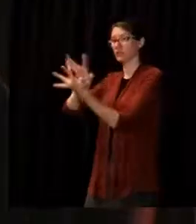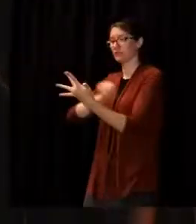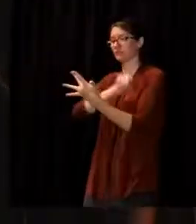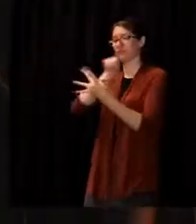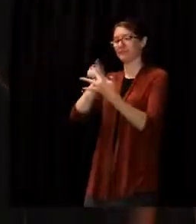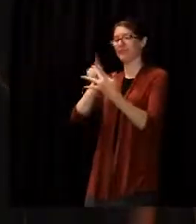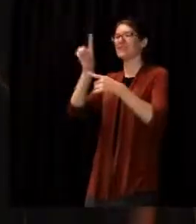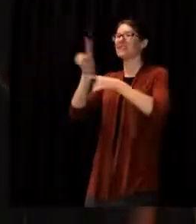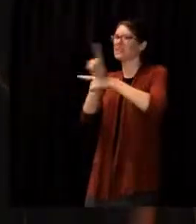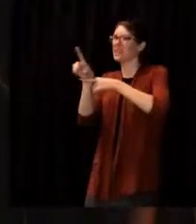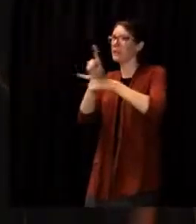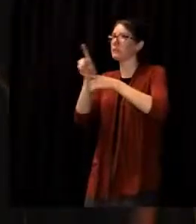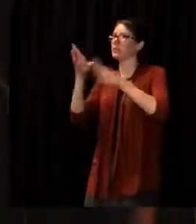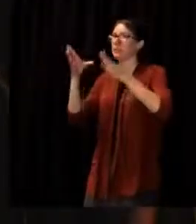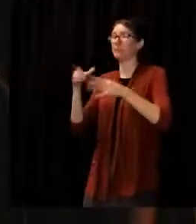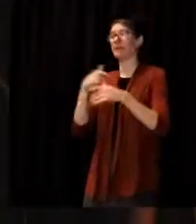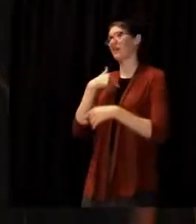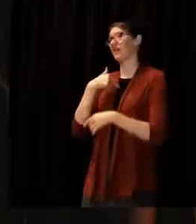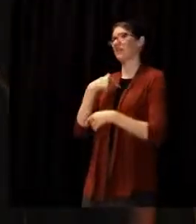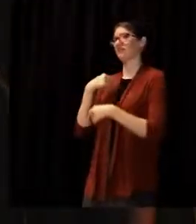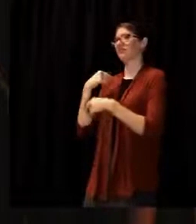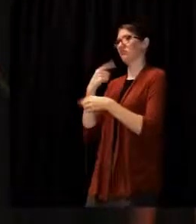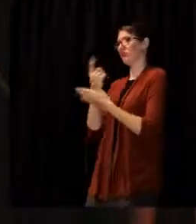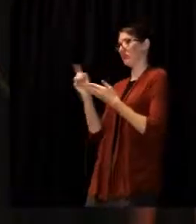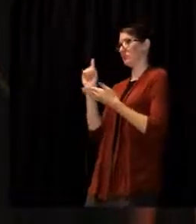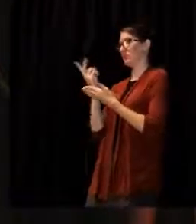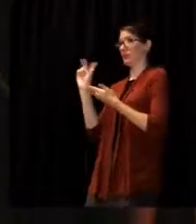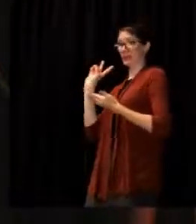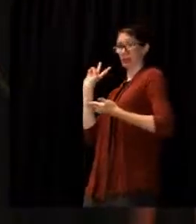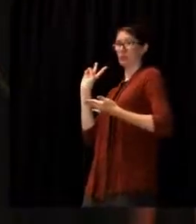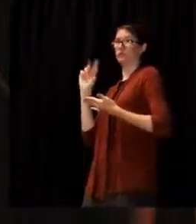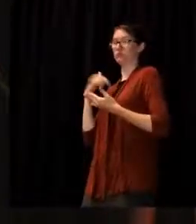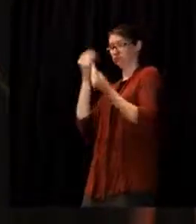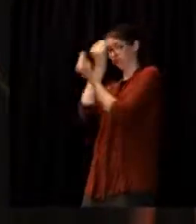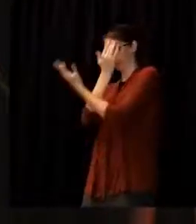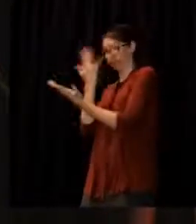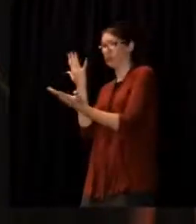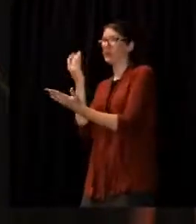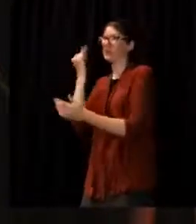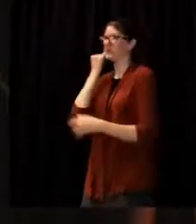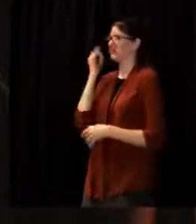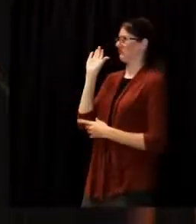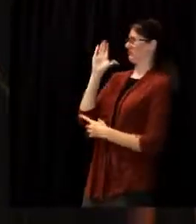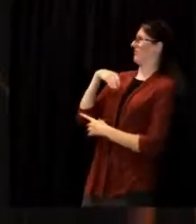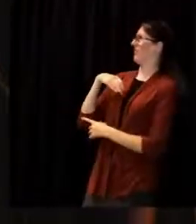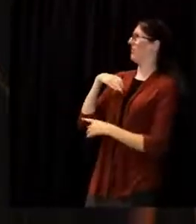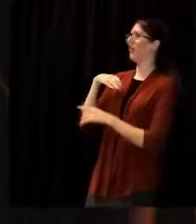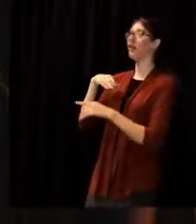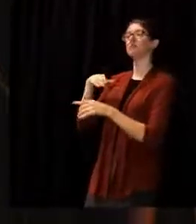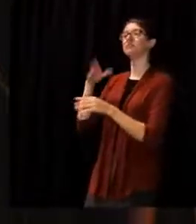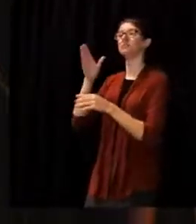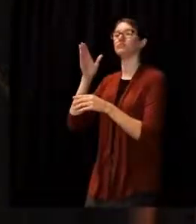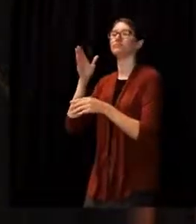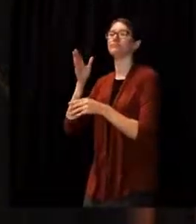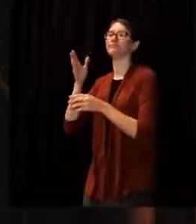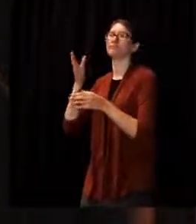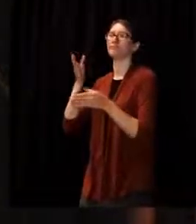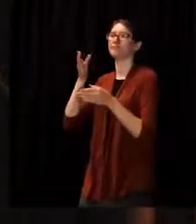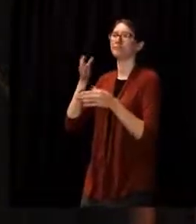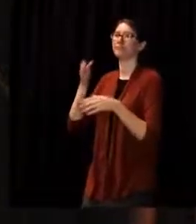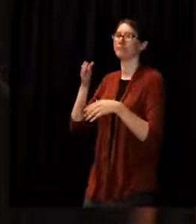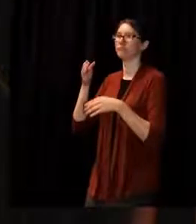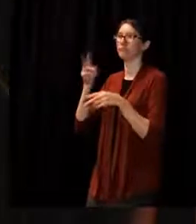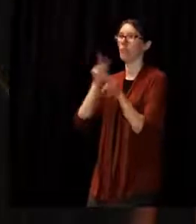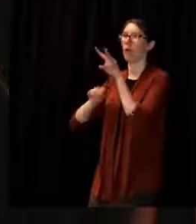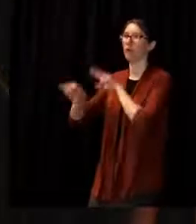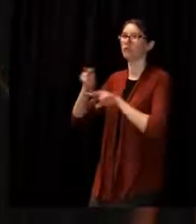Now, the basis for all of this, I've given you in the last 2 sermons. So if that's foreign to you, go back and listen to them online and get caught up with us. But there was also